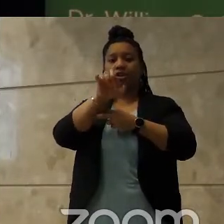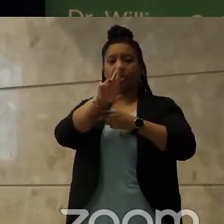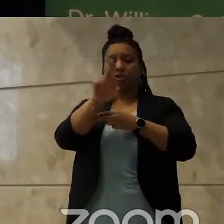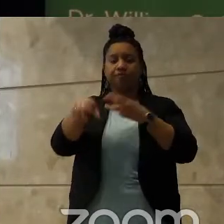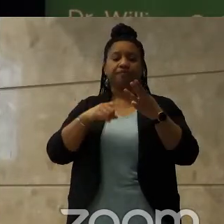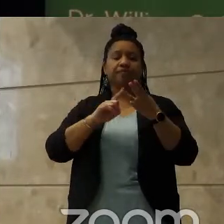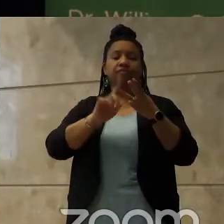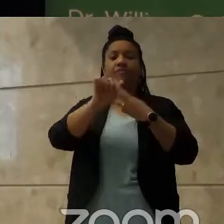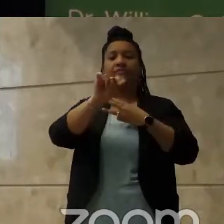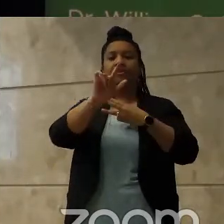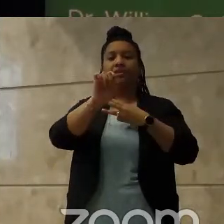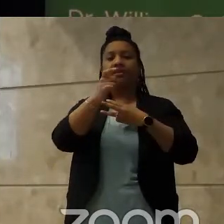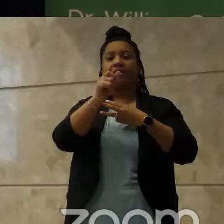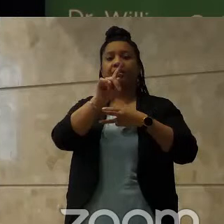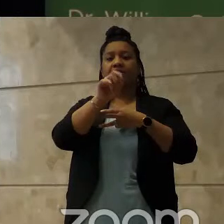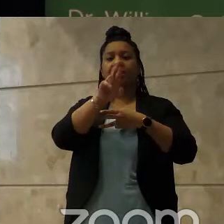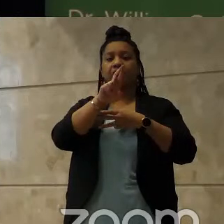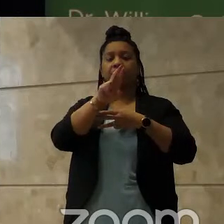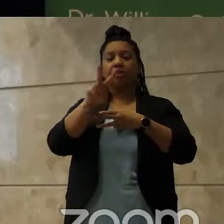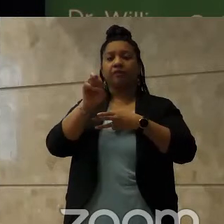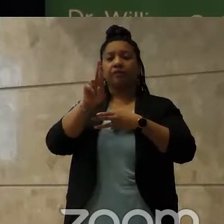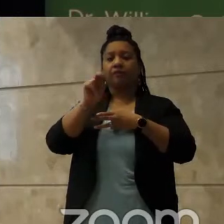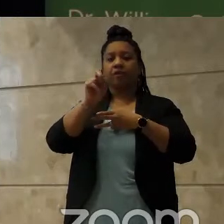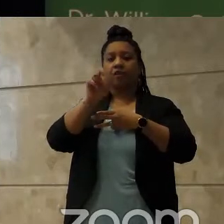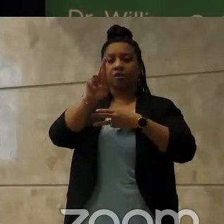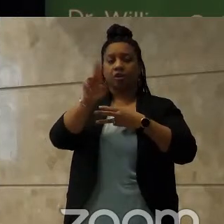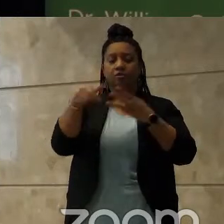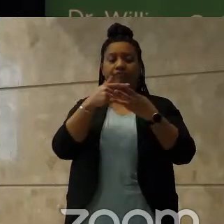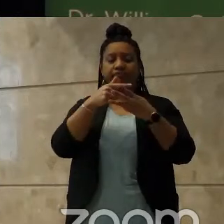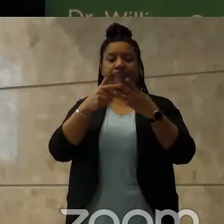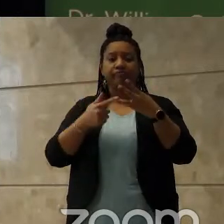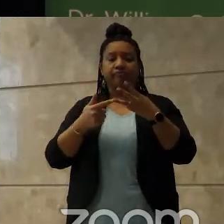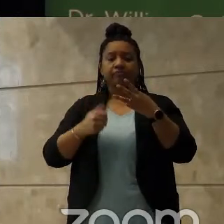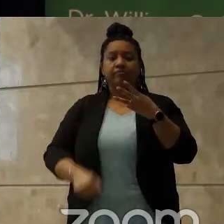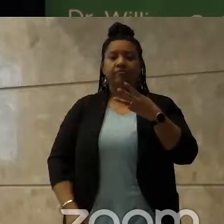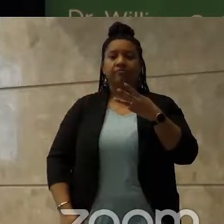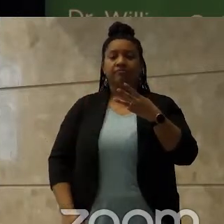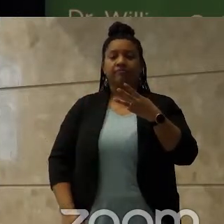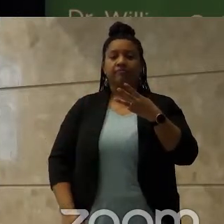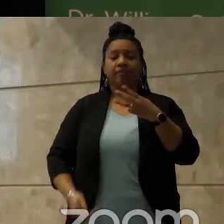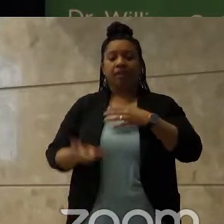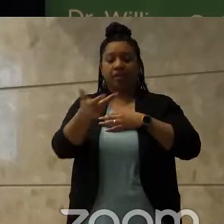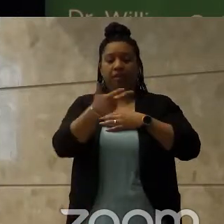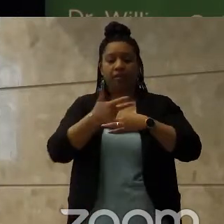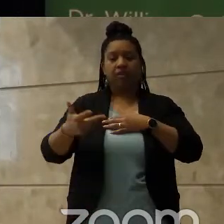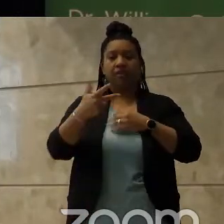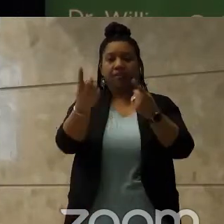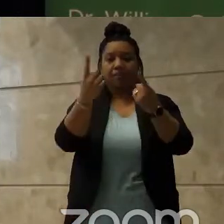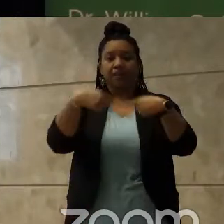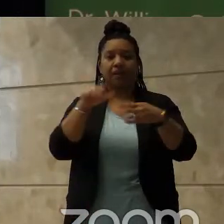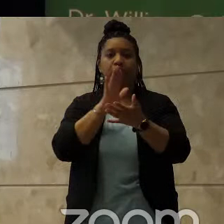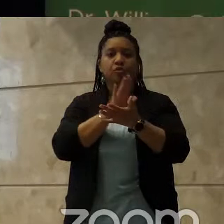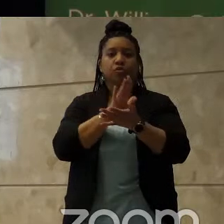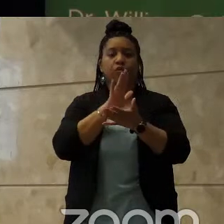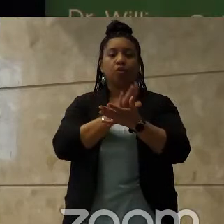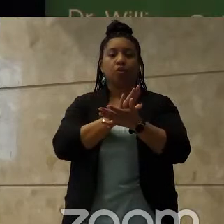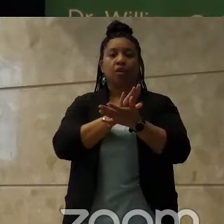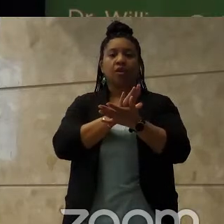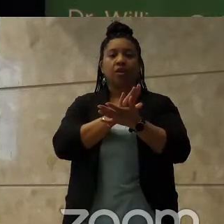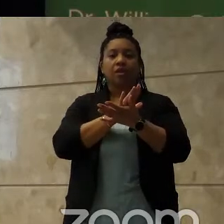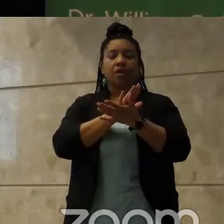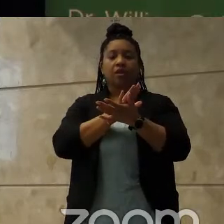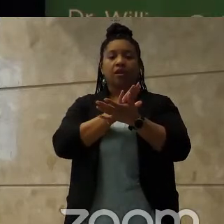Alexandria, Werner. Werner's not her. They came to school. For